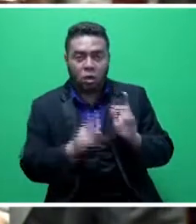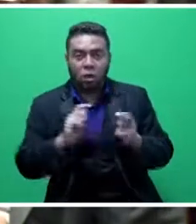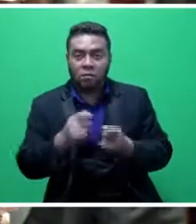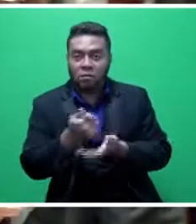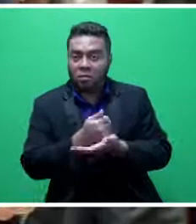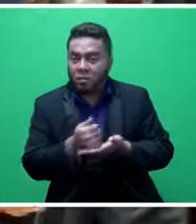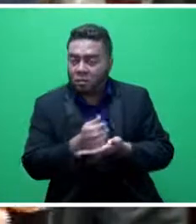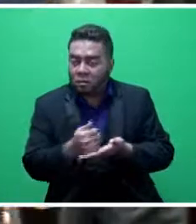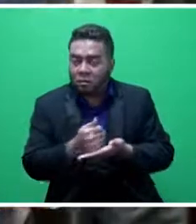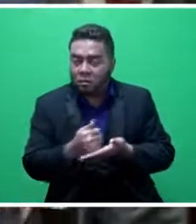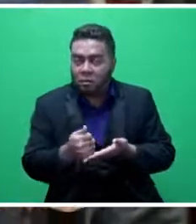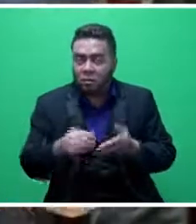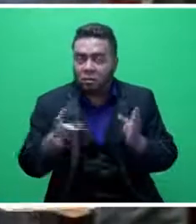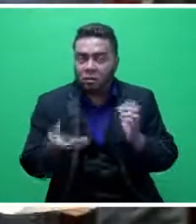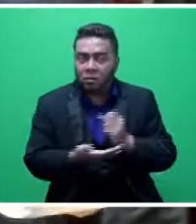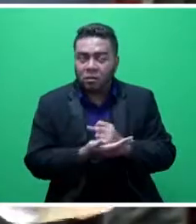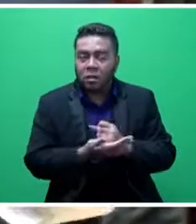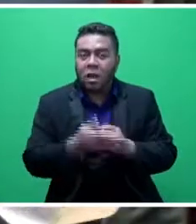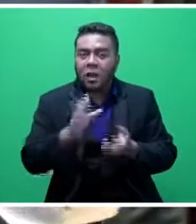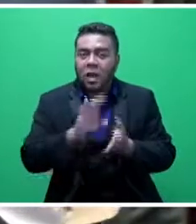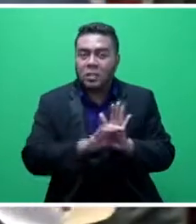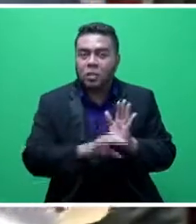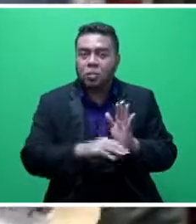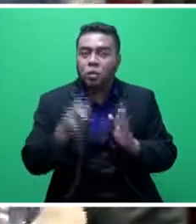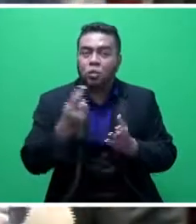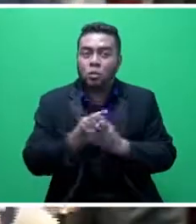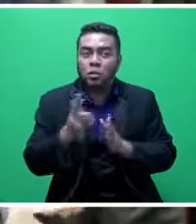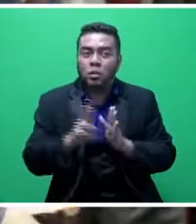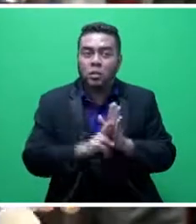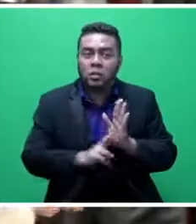in the provisions relating to customs rulings to provide clarity.